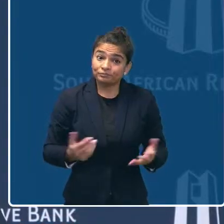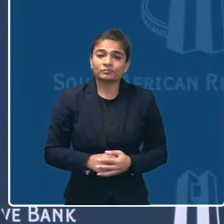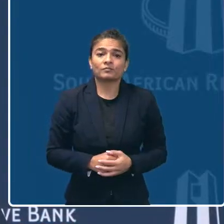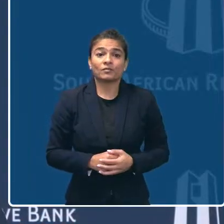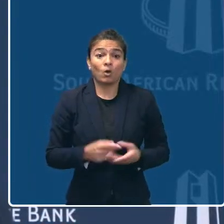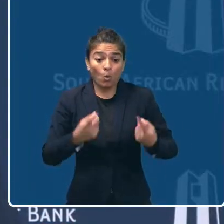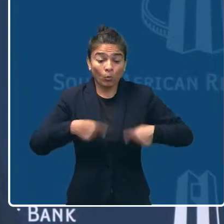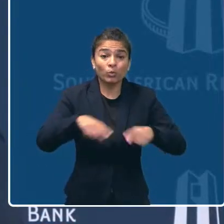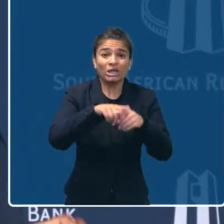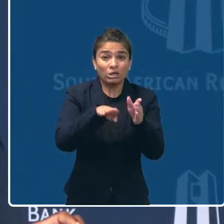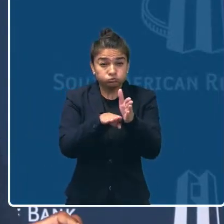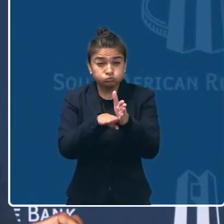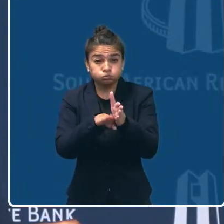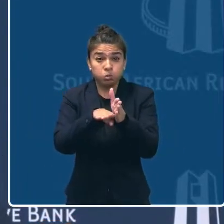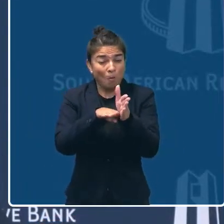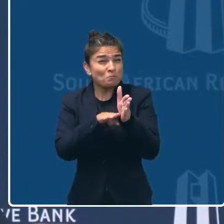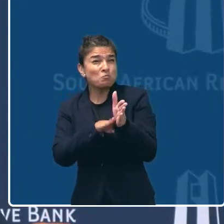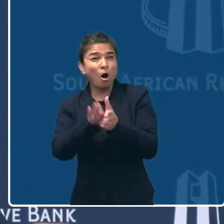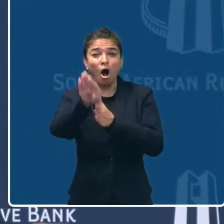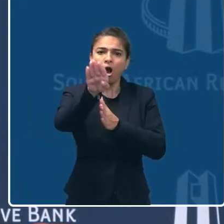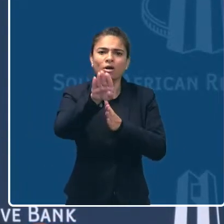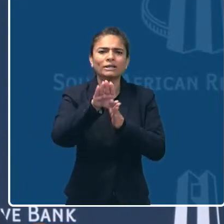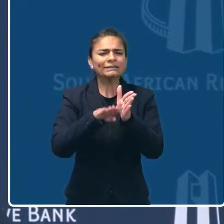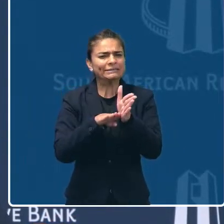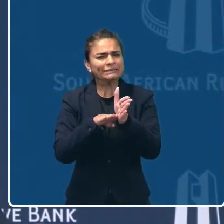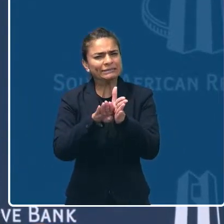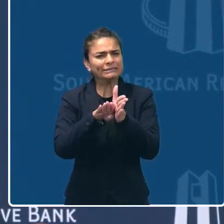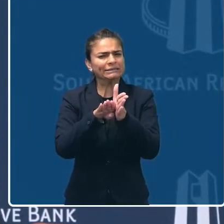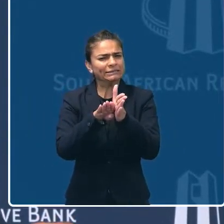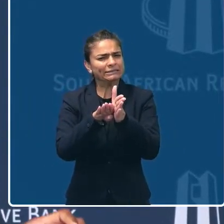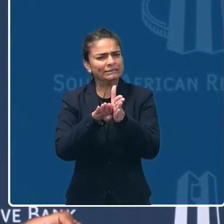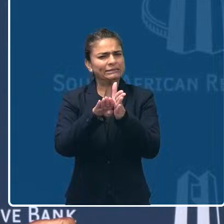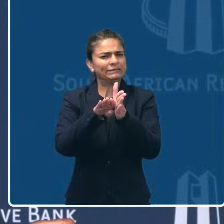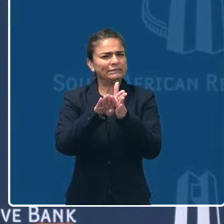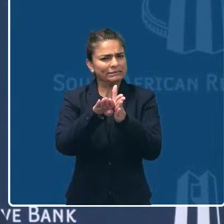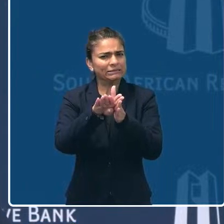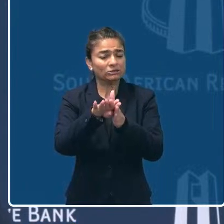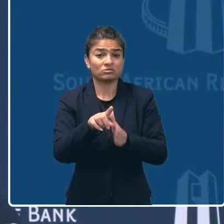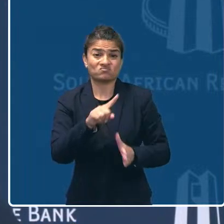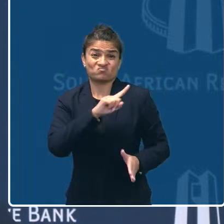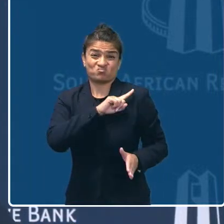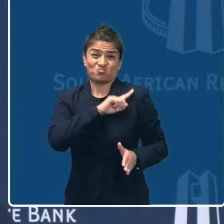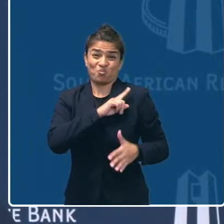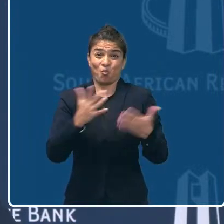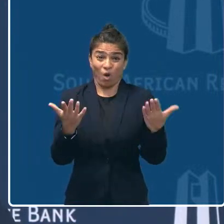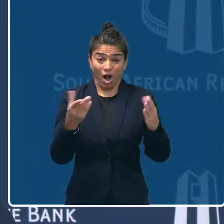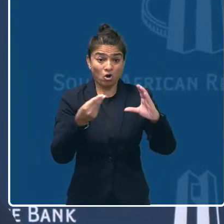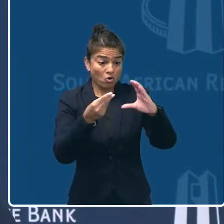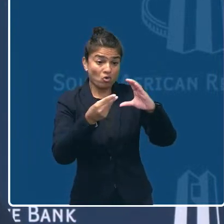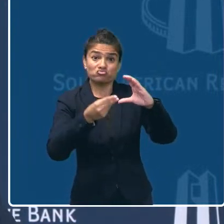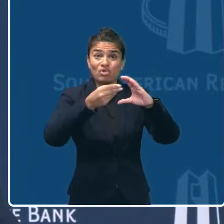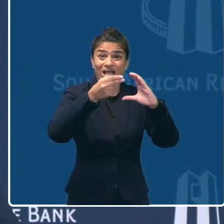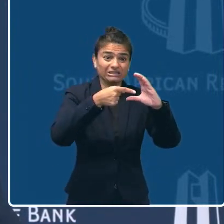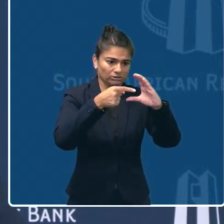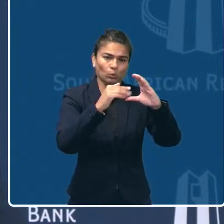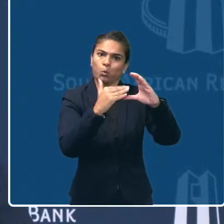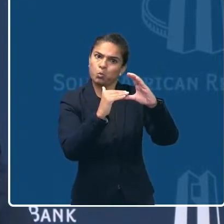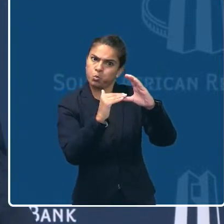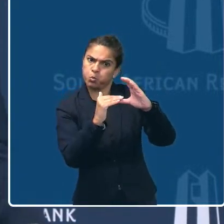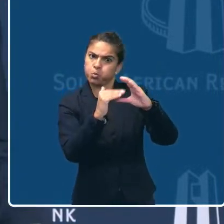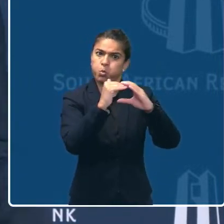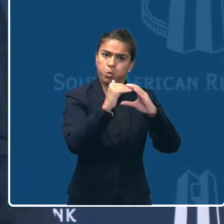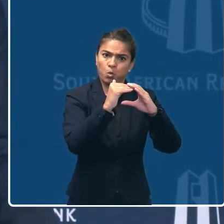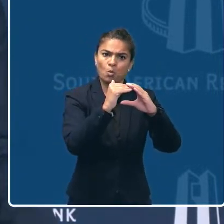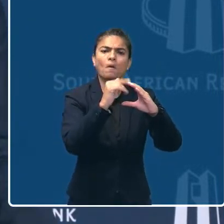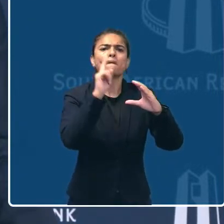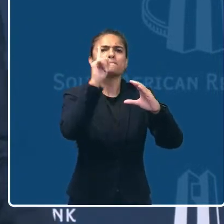Growth is somewhat slower at first because real rates are initially higher. But the economy